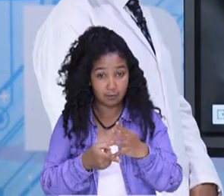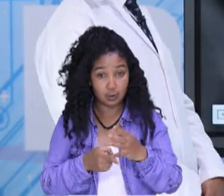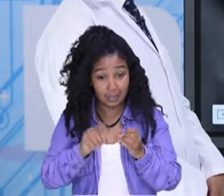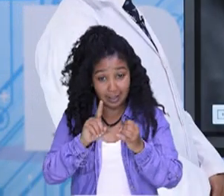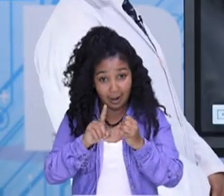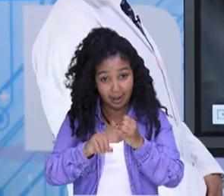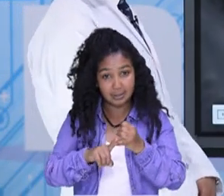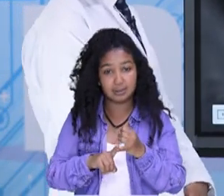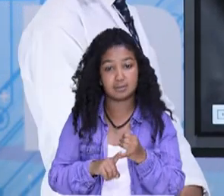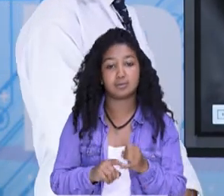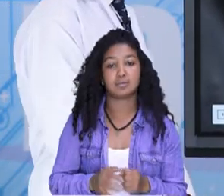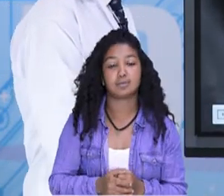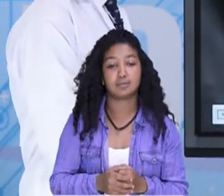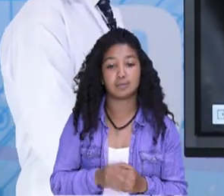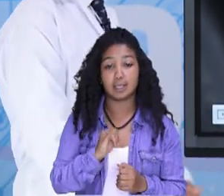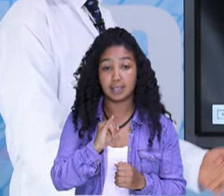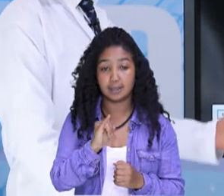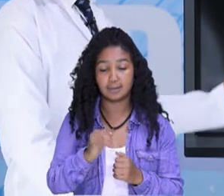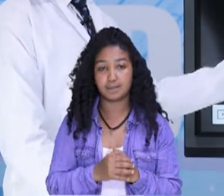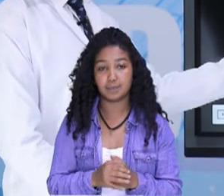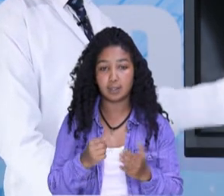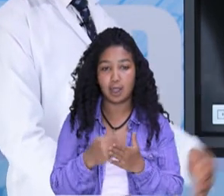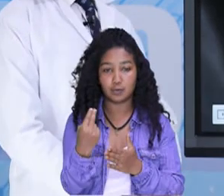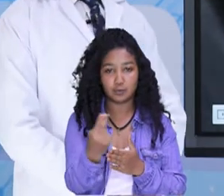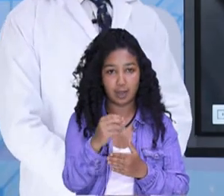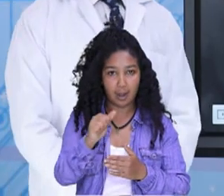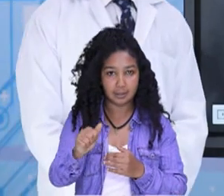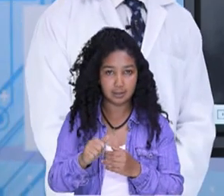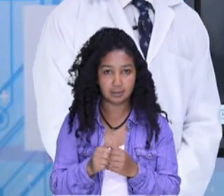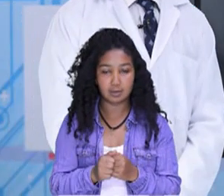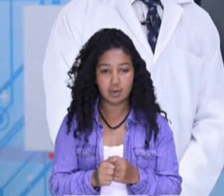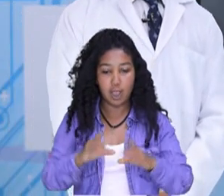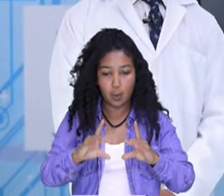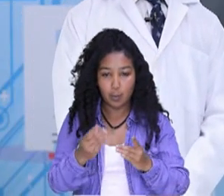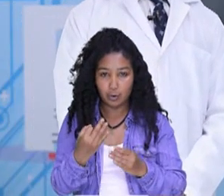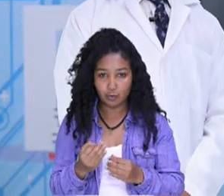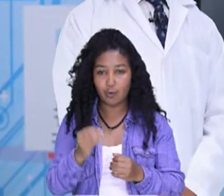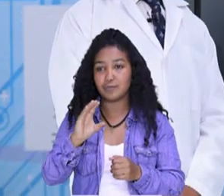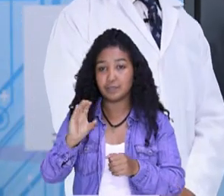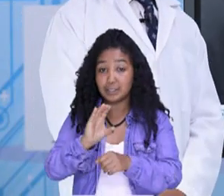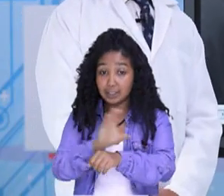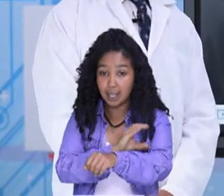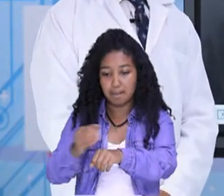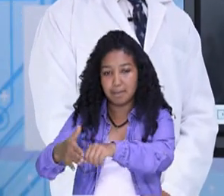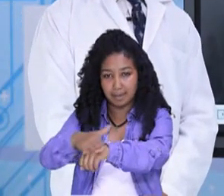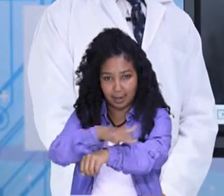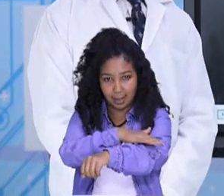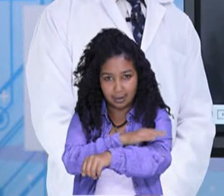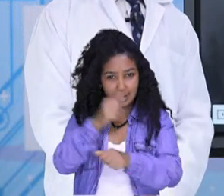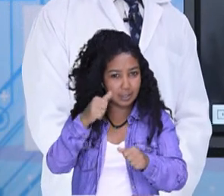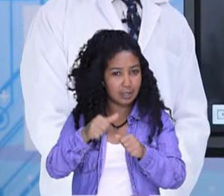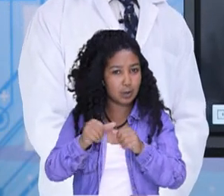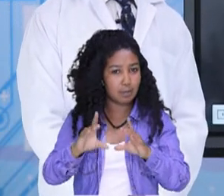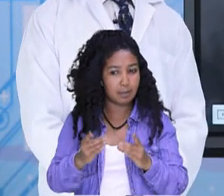the last, but not the least, is they are used as a component of cell membrane. Do you